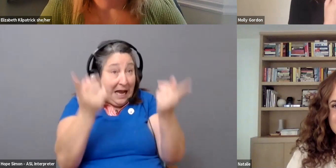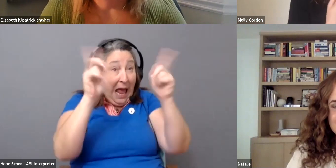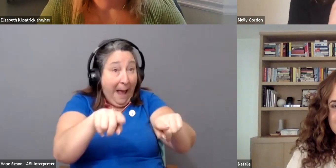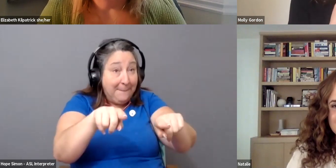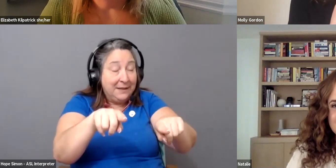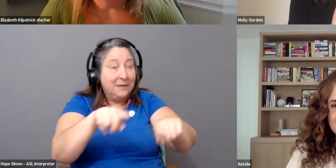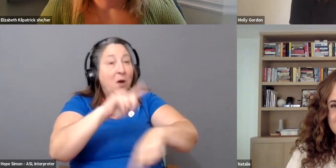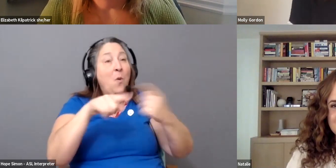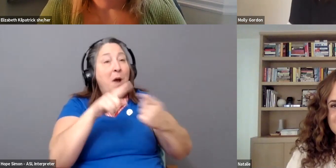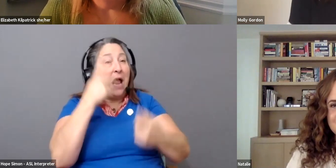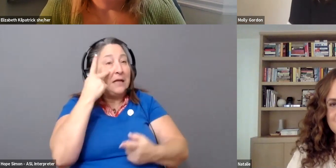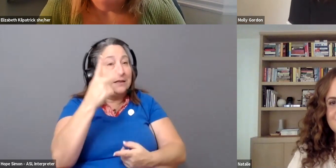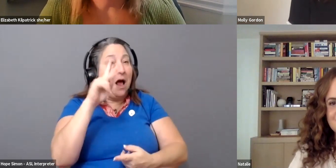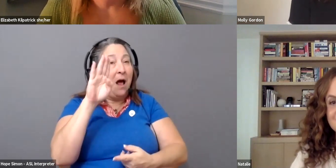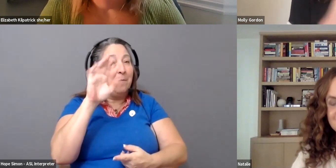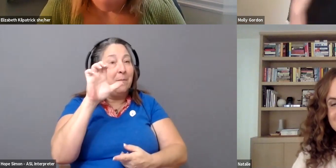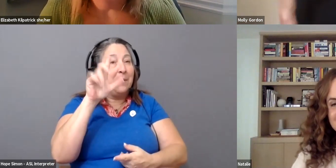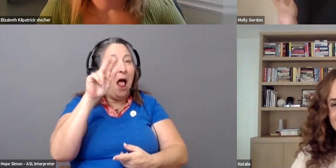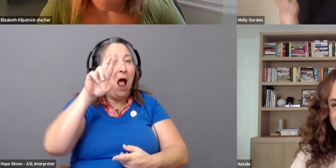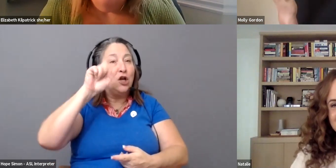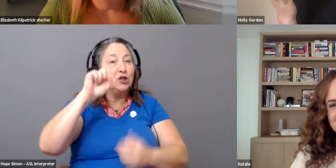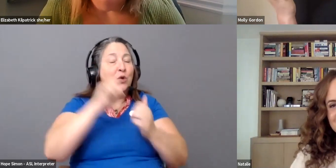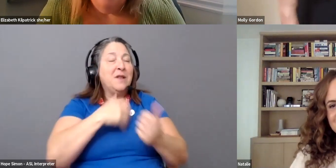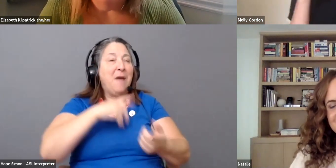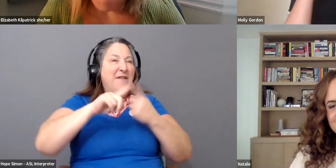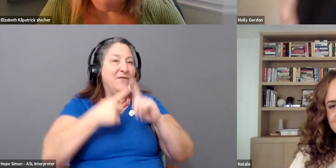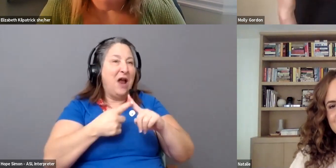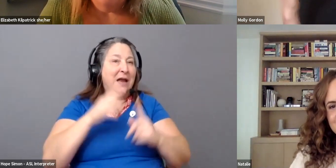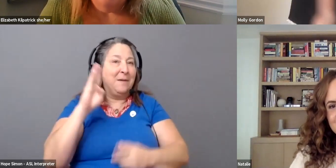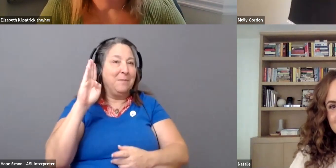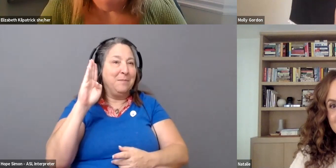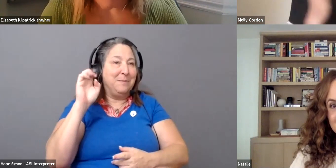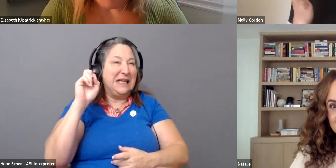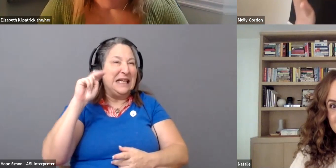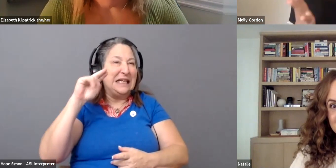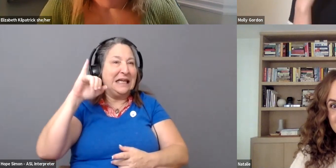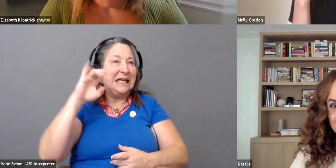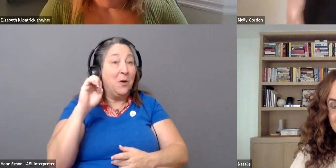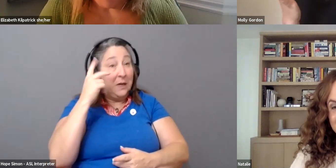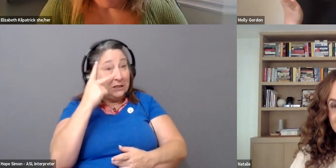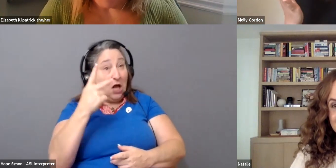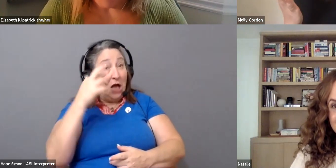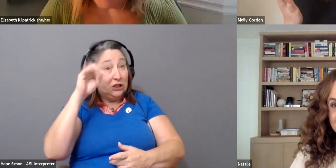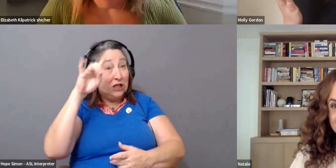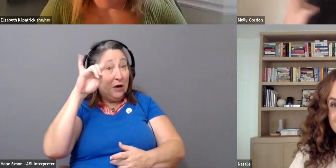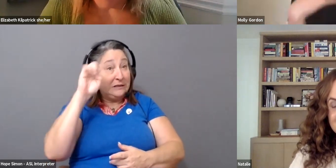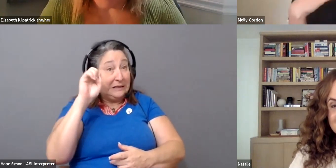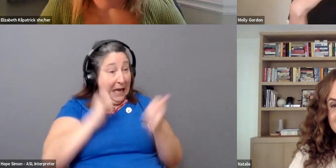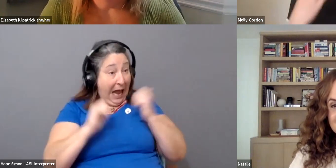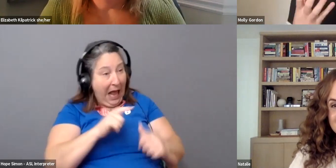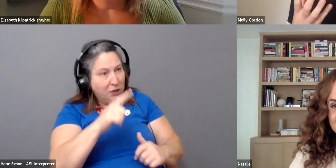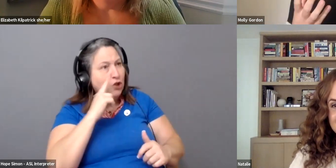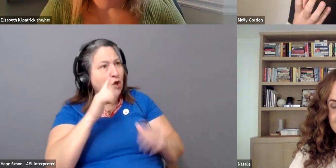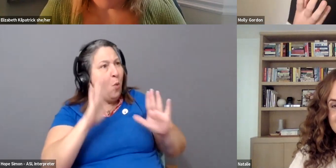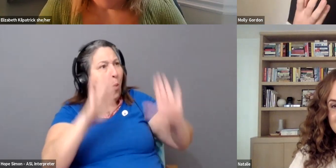saw Blockers with my friend Beanie, we both saw this. We saw Geraldine, and I was like, this woman is an absolute star, and also